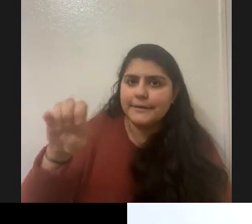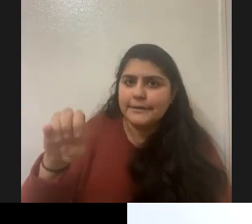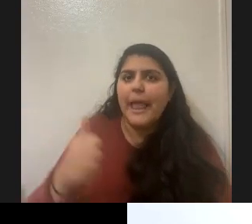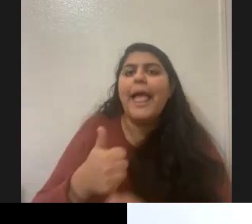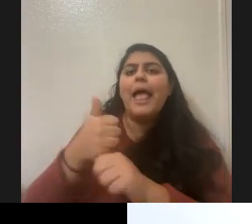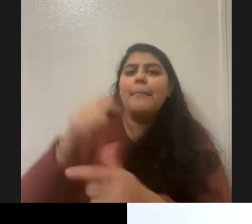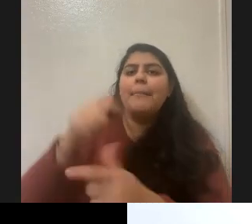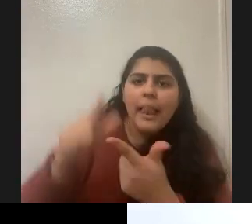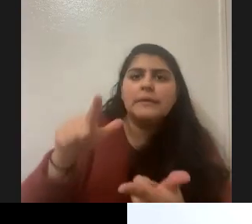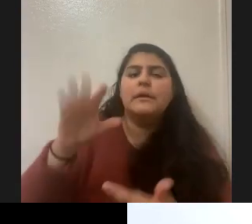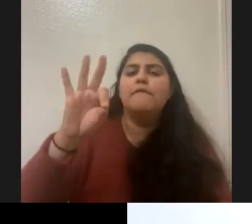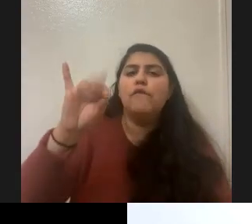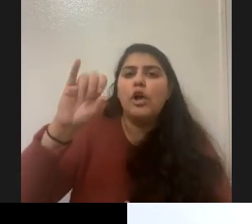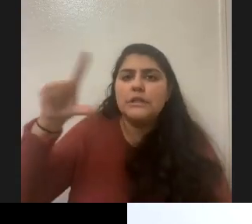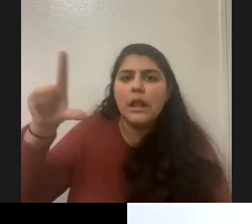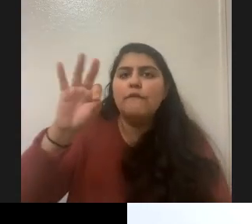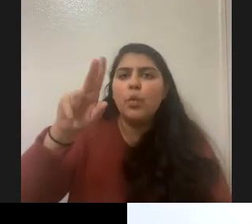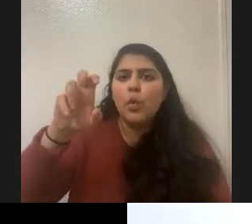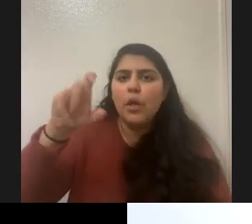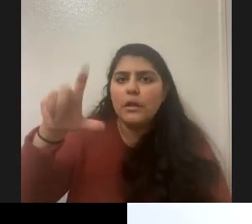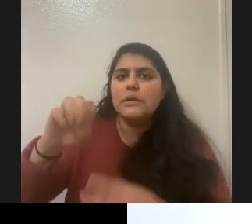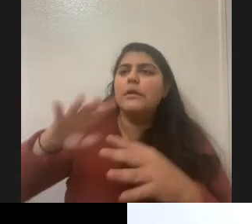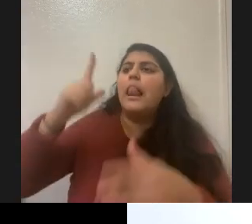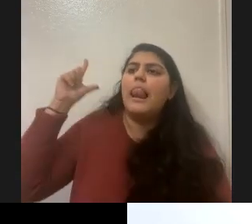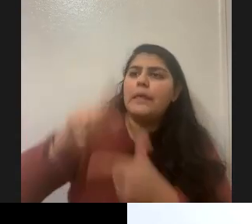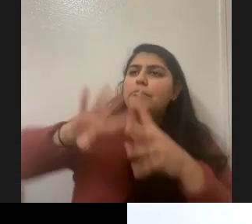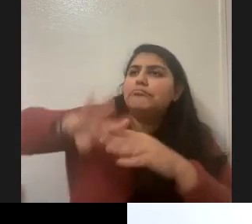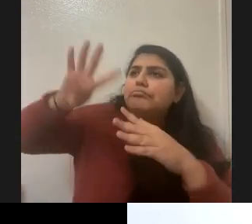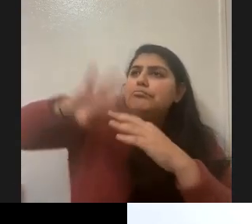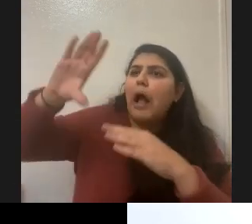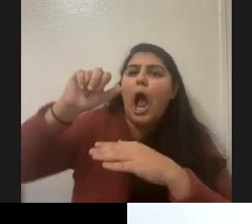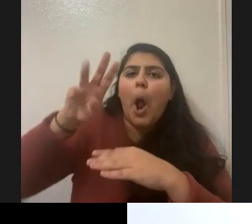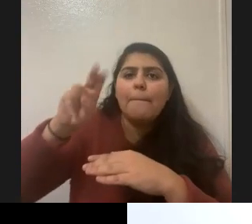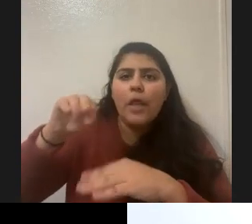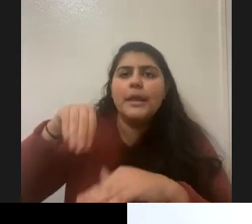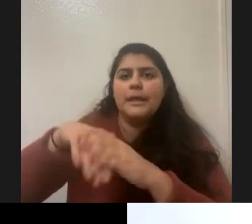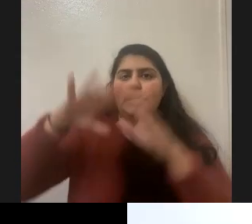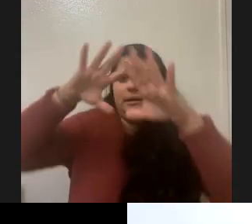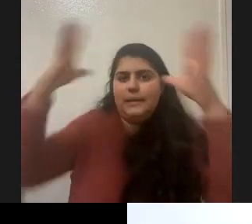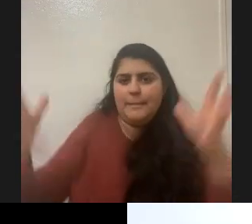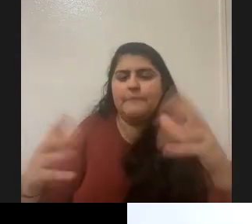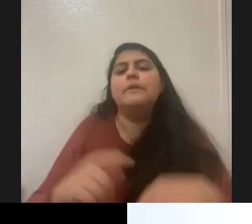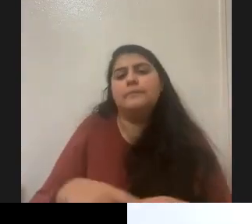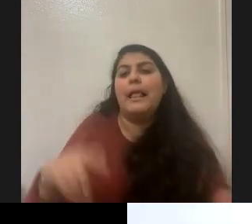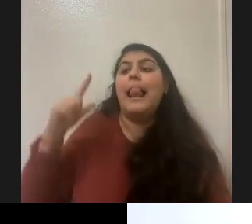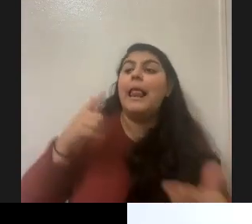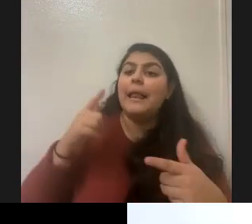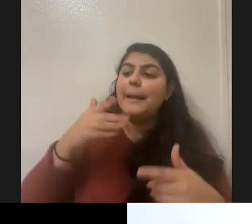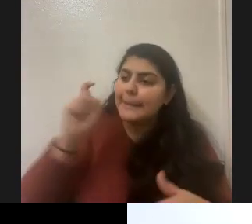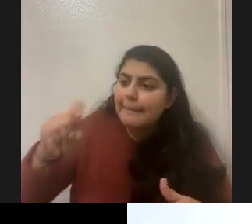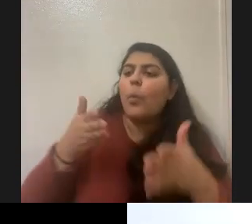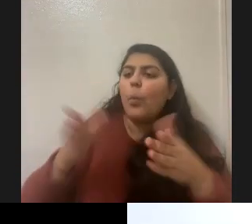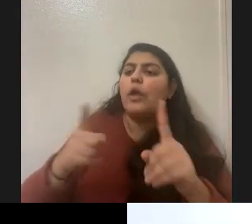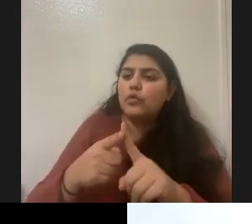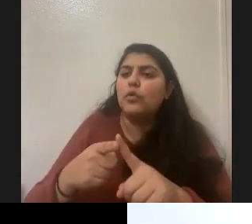fossil fuels, less carbon in our atmosphere. We need ways of producing energy that don't produce carbon